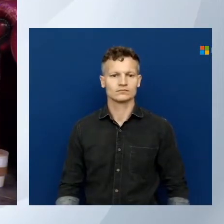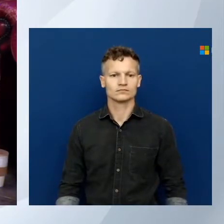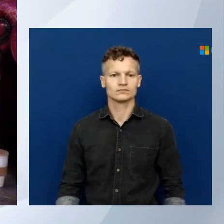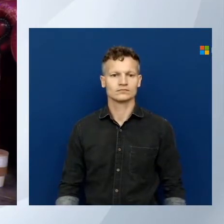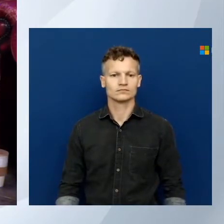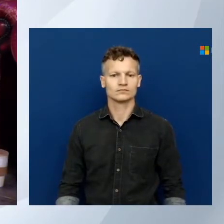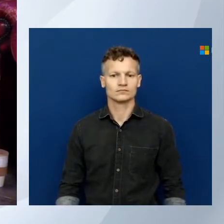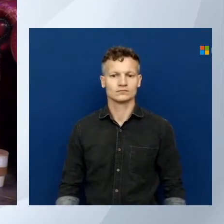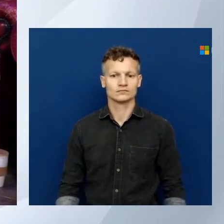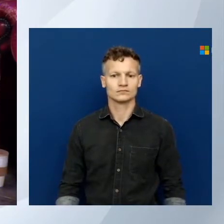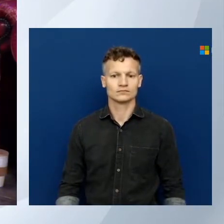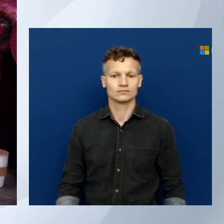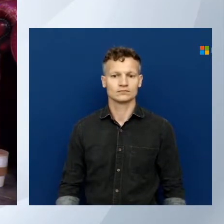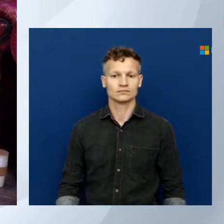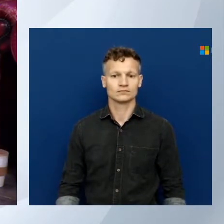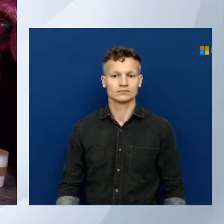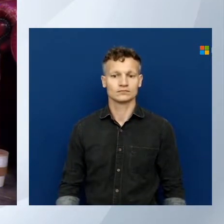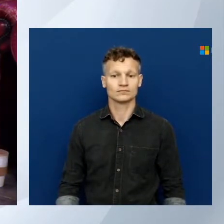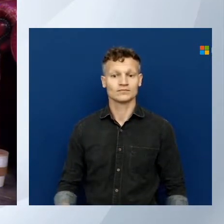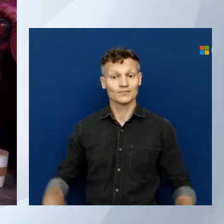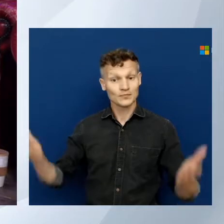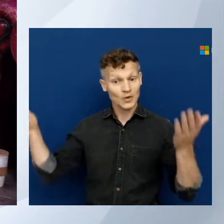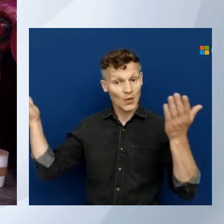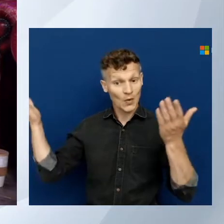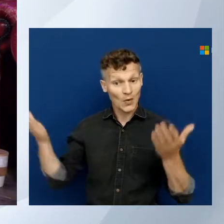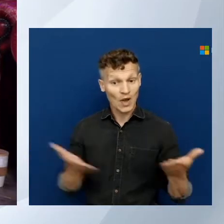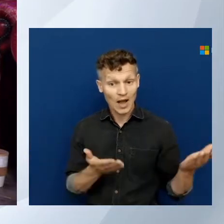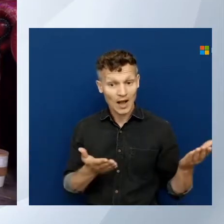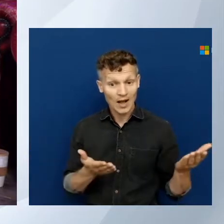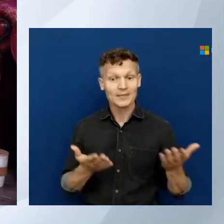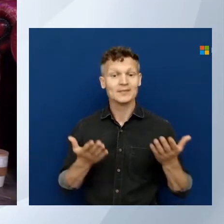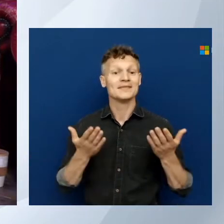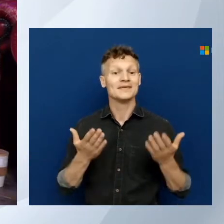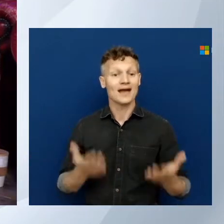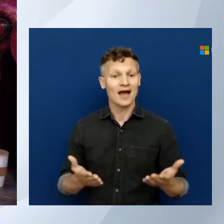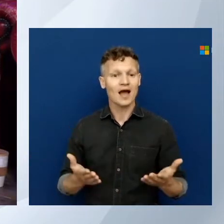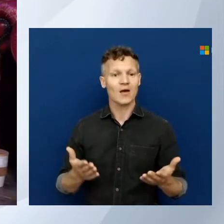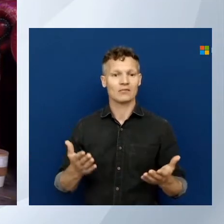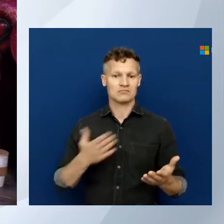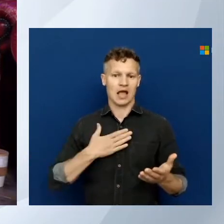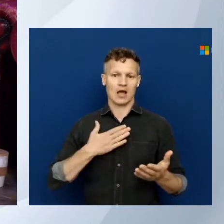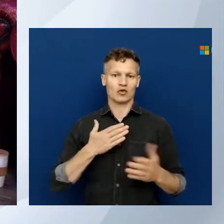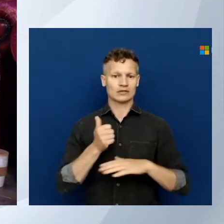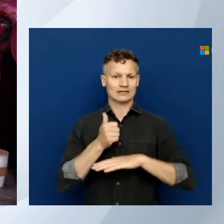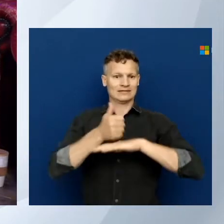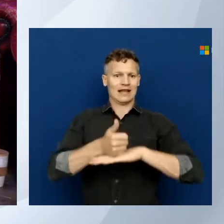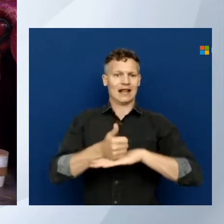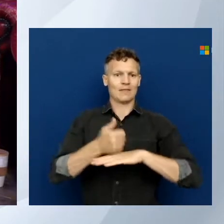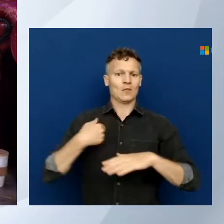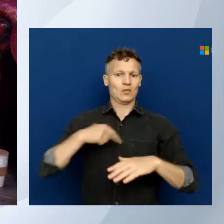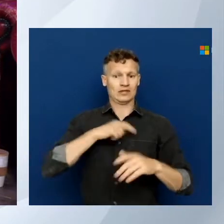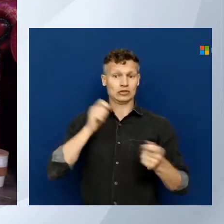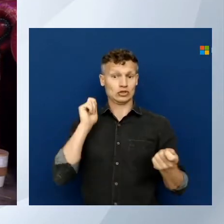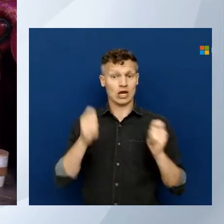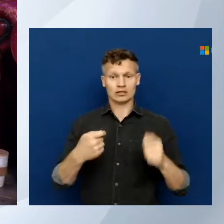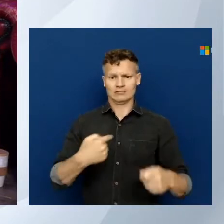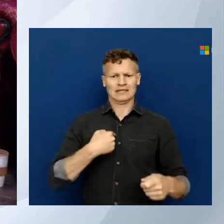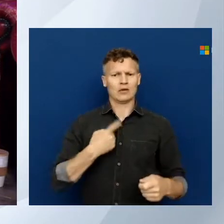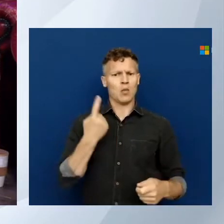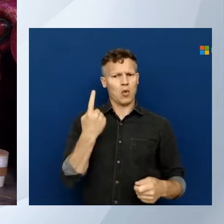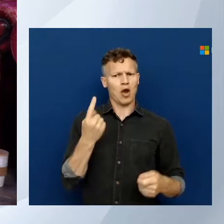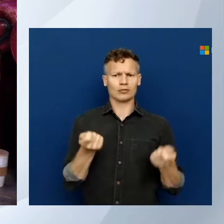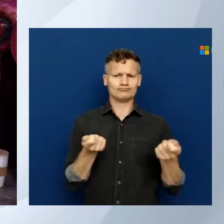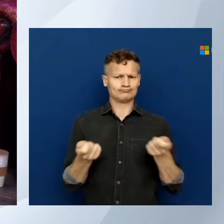Welcome back, everyone. So we changed a bit in our setup. I'll be the only MC for this session, but then I'll hand over to a next